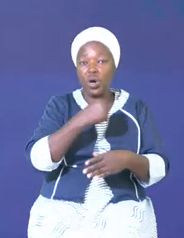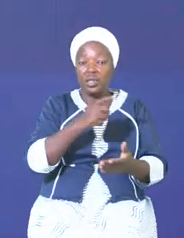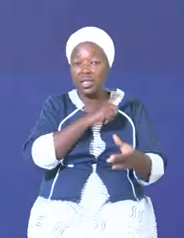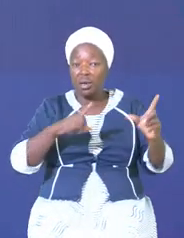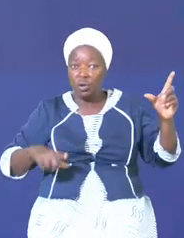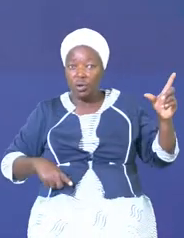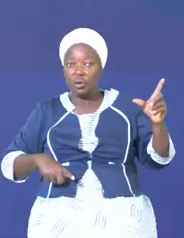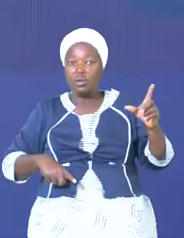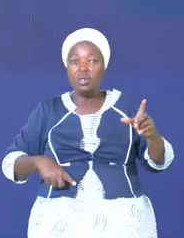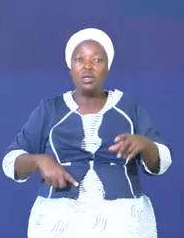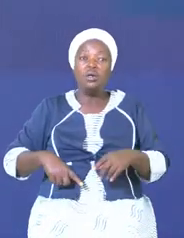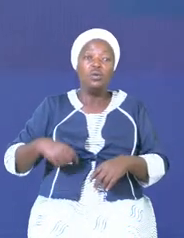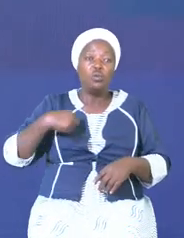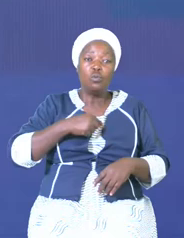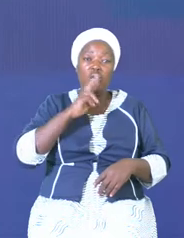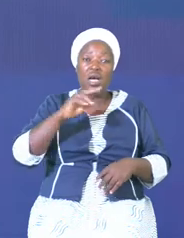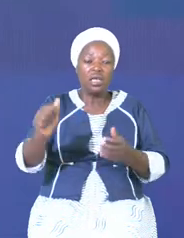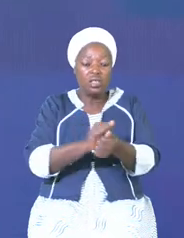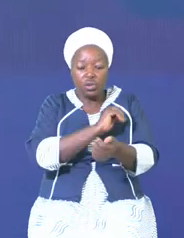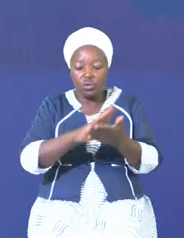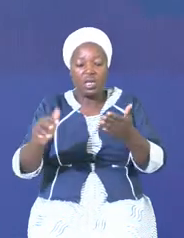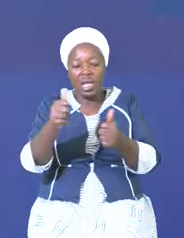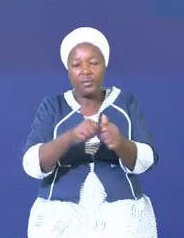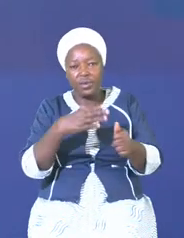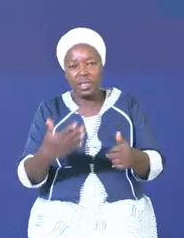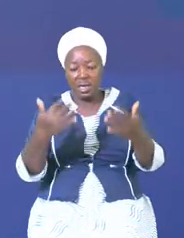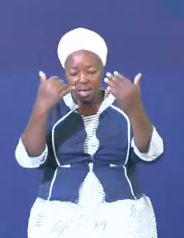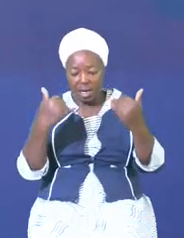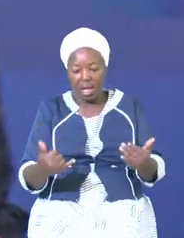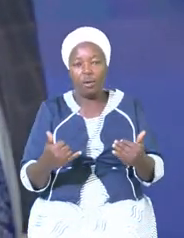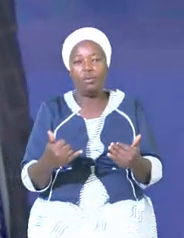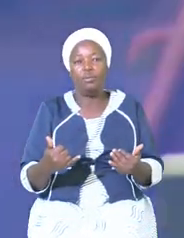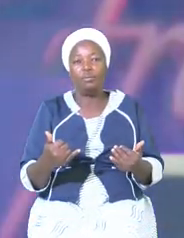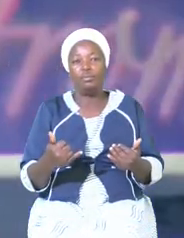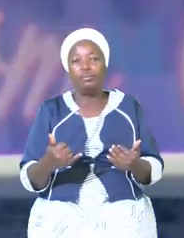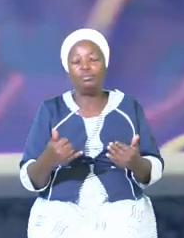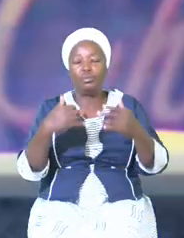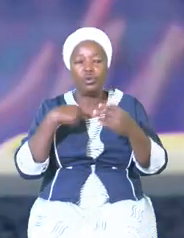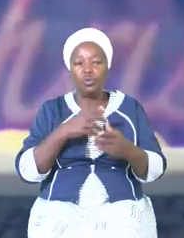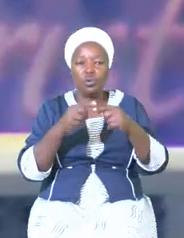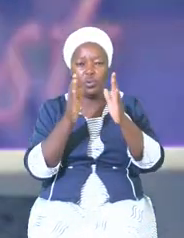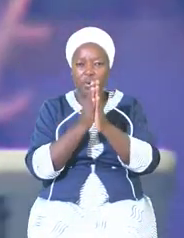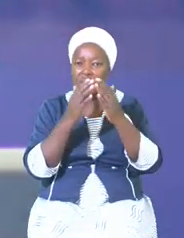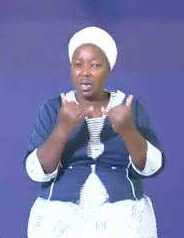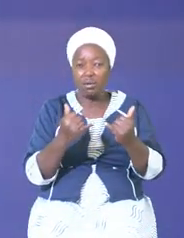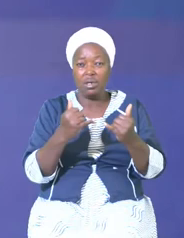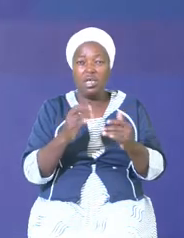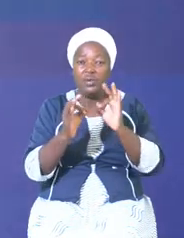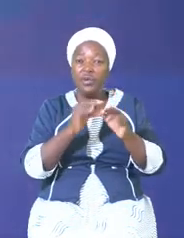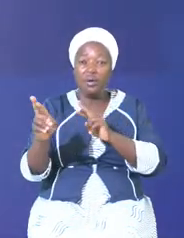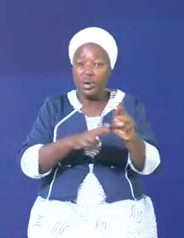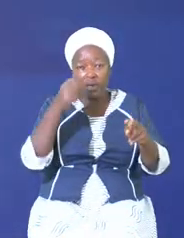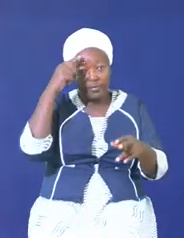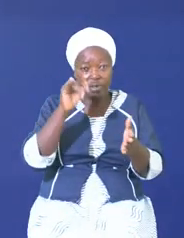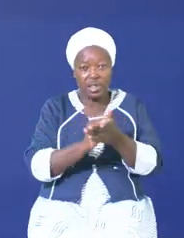we're demolishing everything right now. Heads bowed and eyes closed. You are ready for that, and you want the